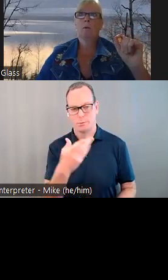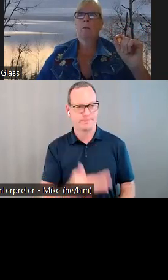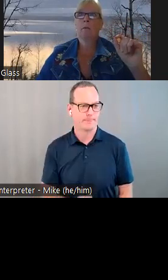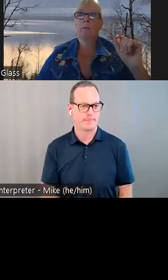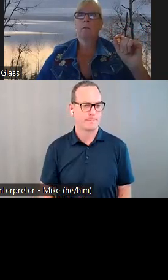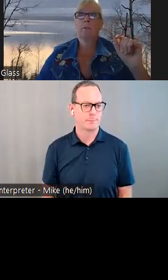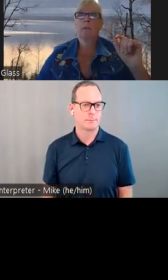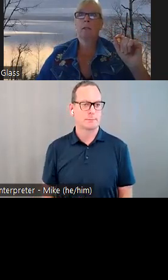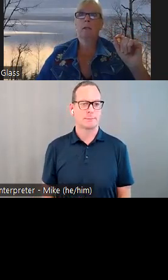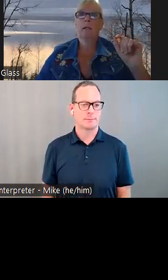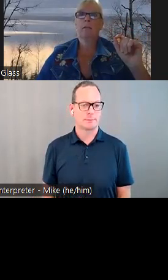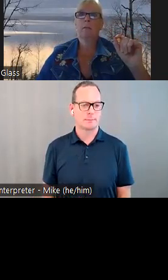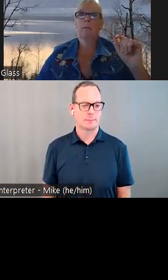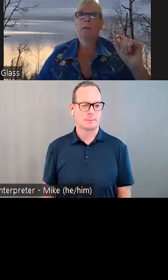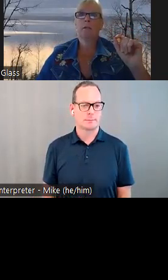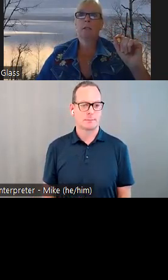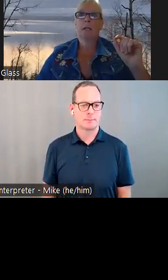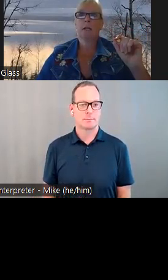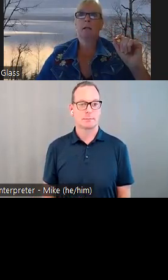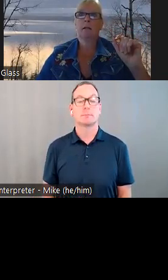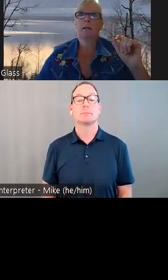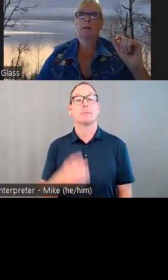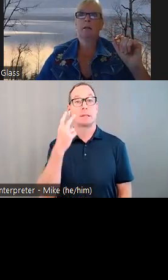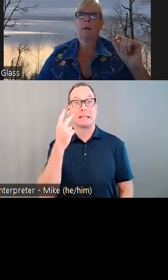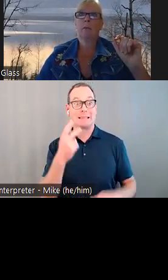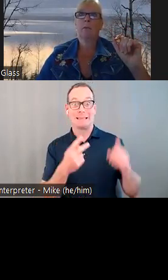No numbers in the left margin